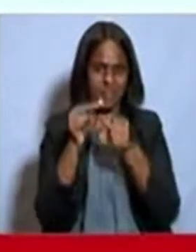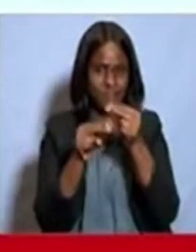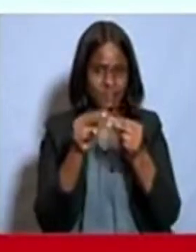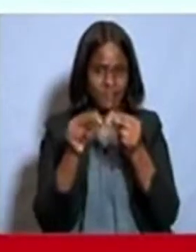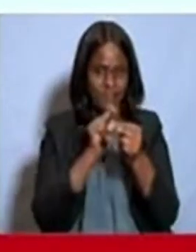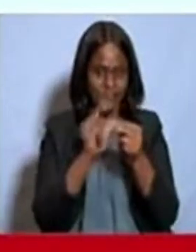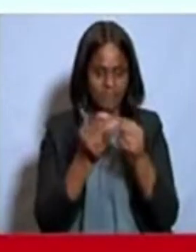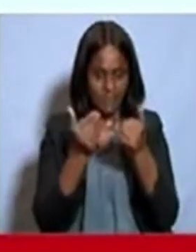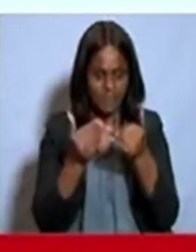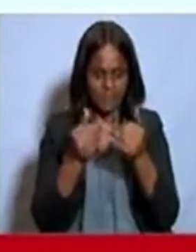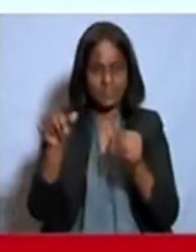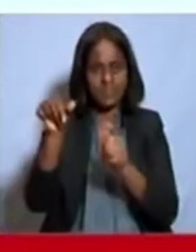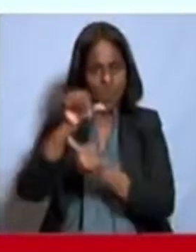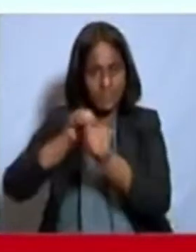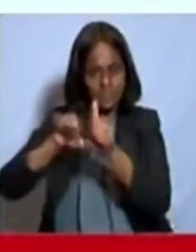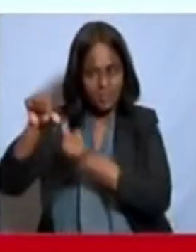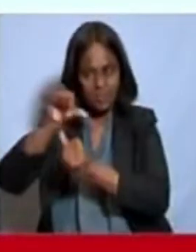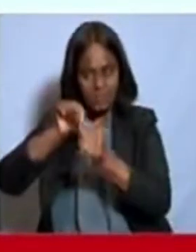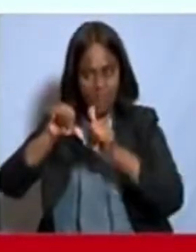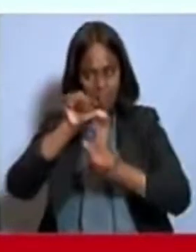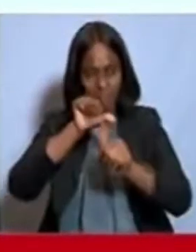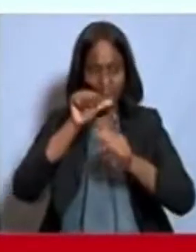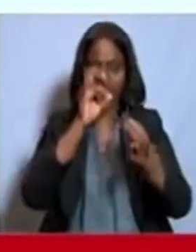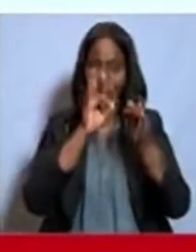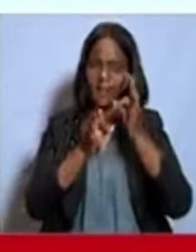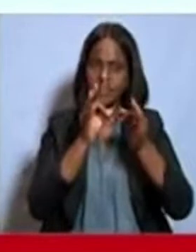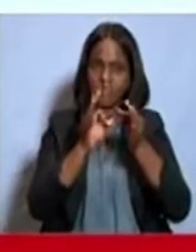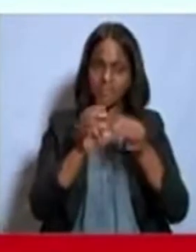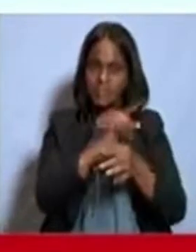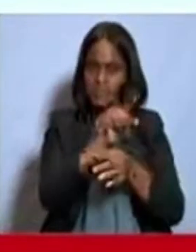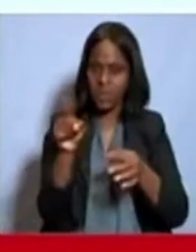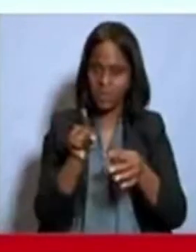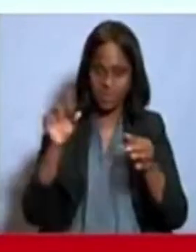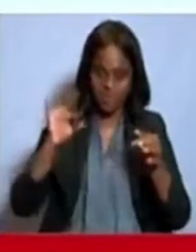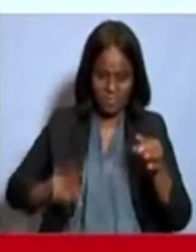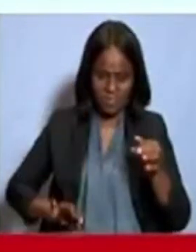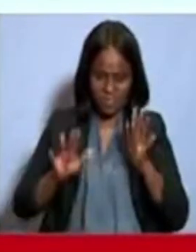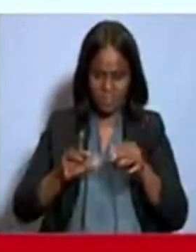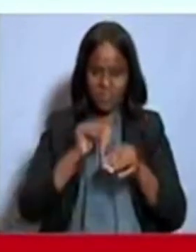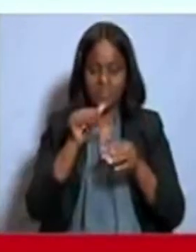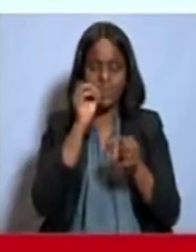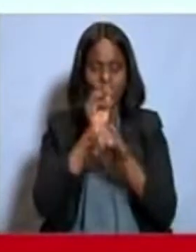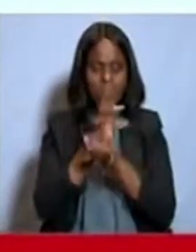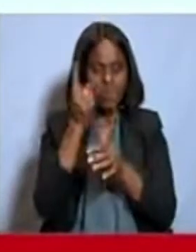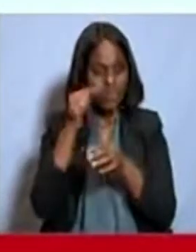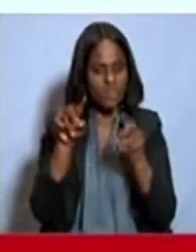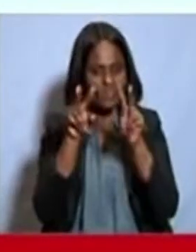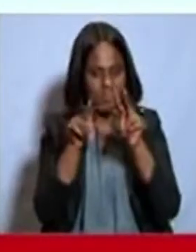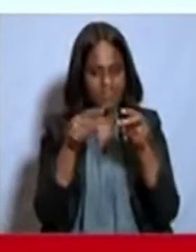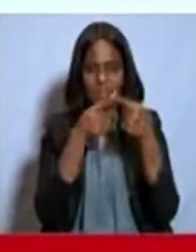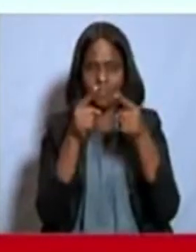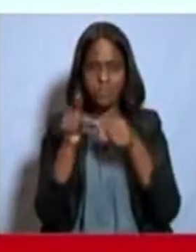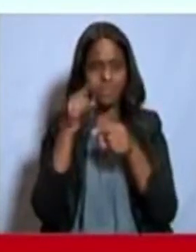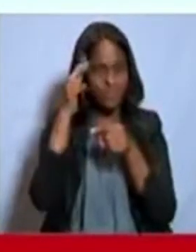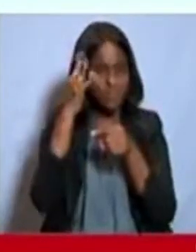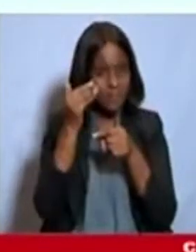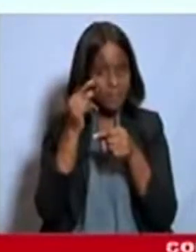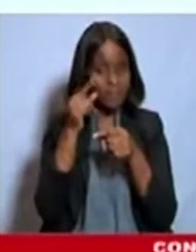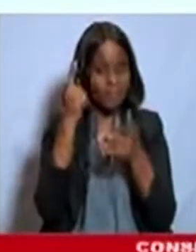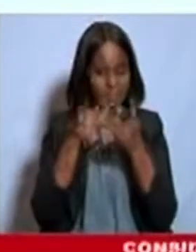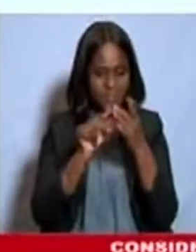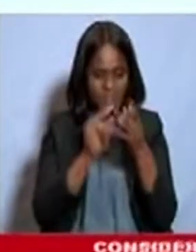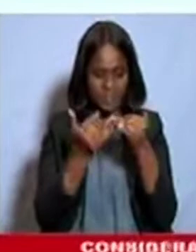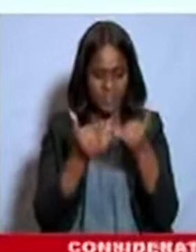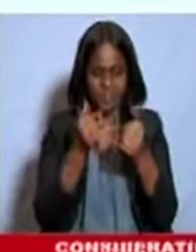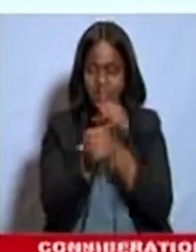as we are now going round, if those beneficiaries were not available for various reasons, what we are